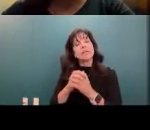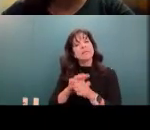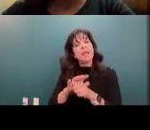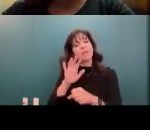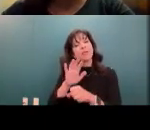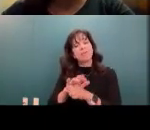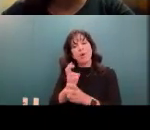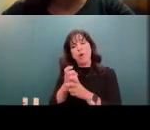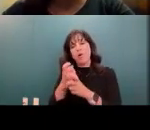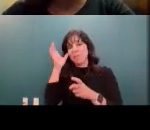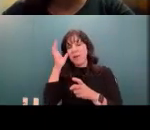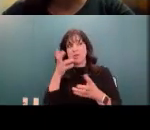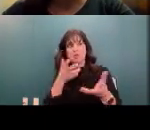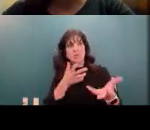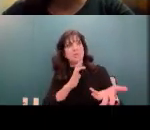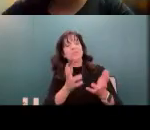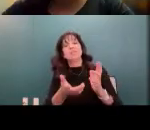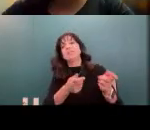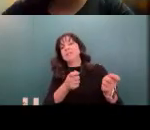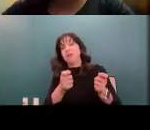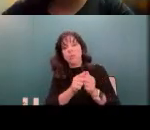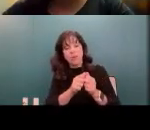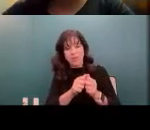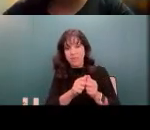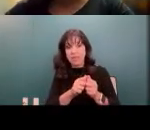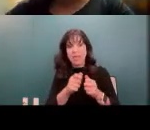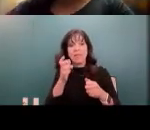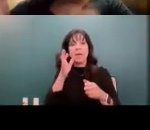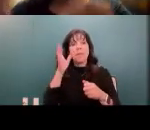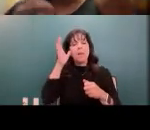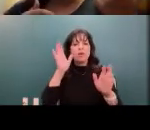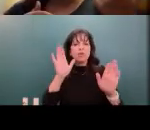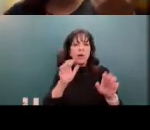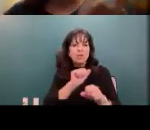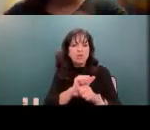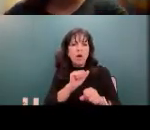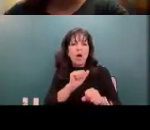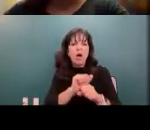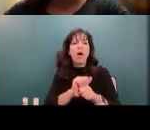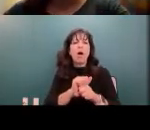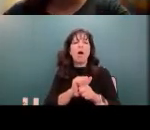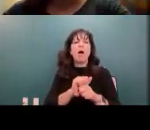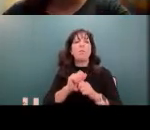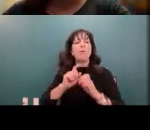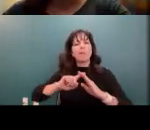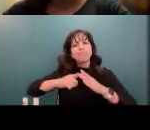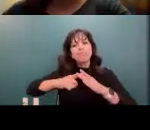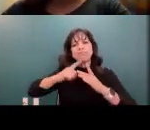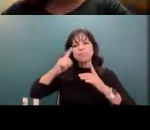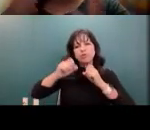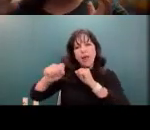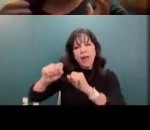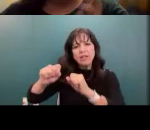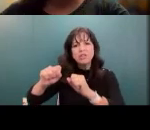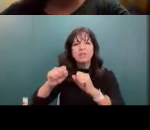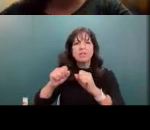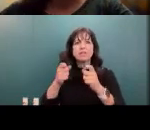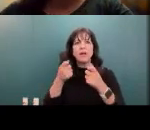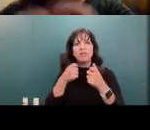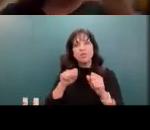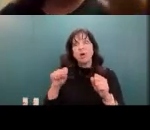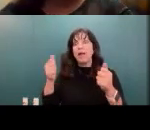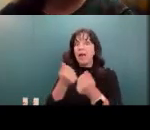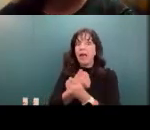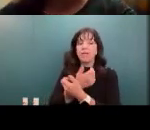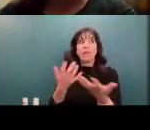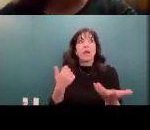for parents to deal with. Parents do a great job of like implementing strategies of trying everything. They're